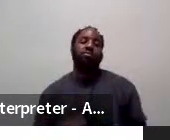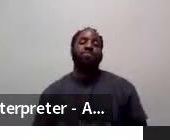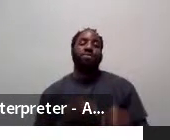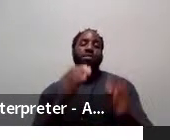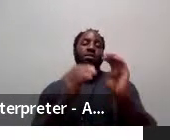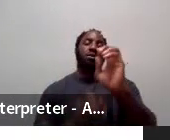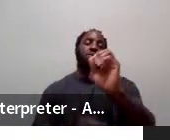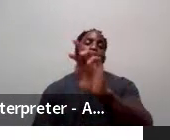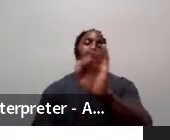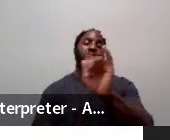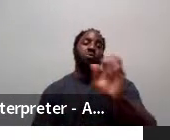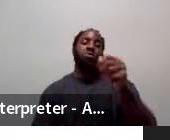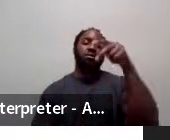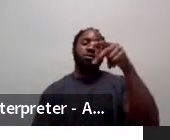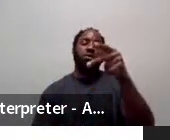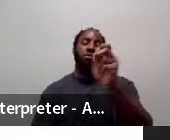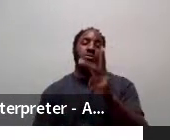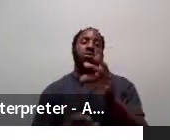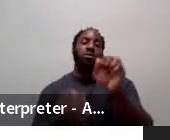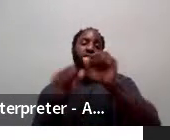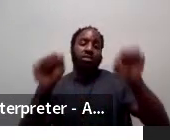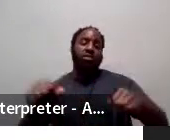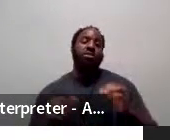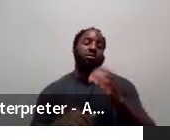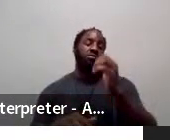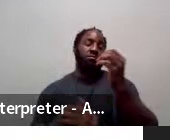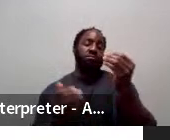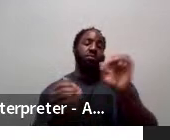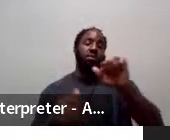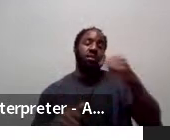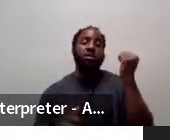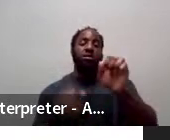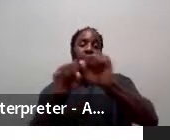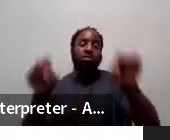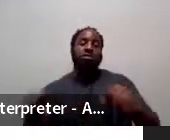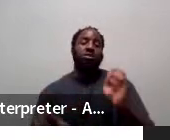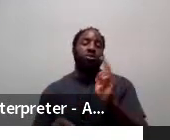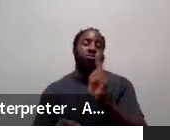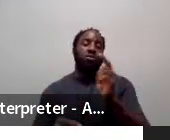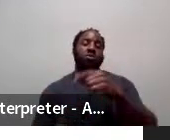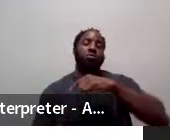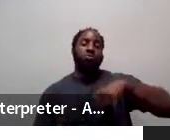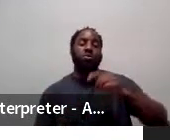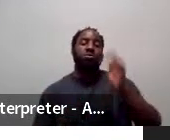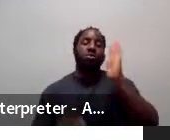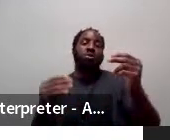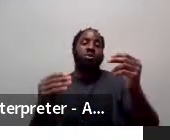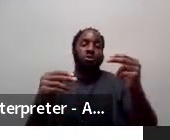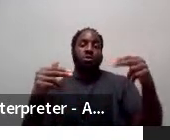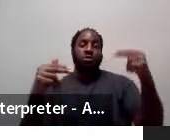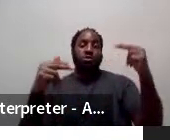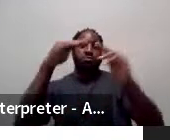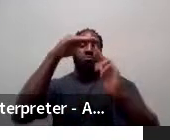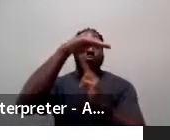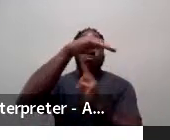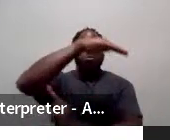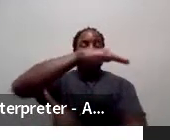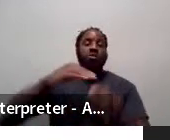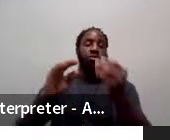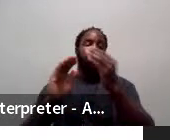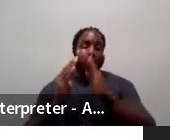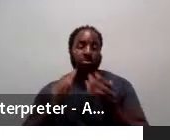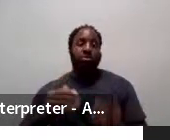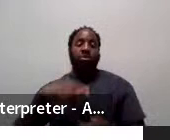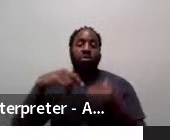Morris Park Station, again, another station where we are literally going to bridge communities. You've got the